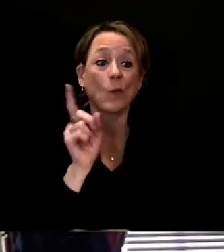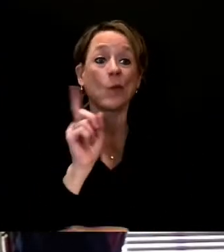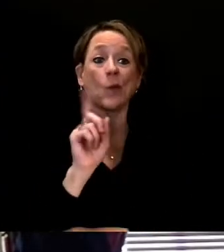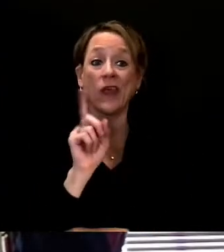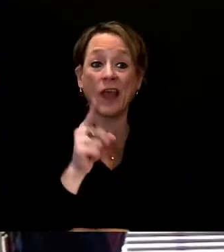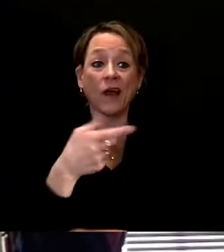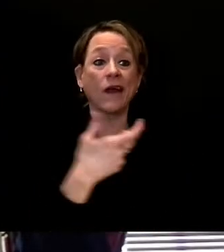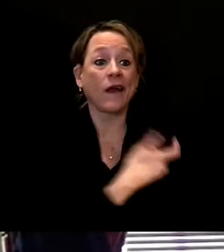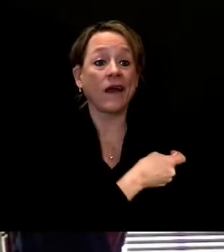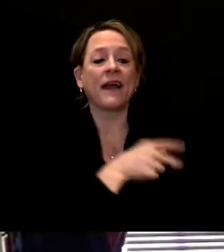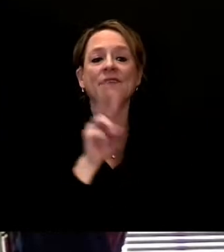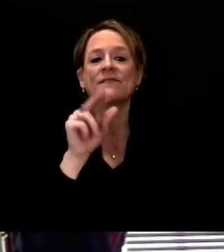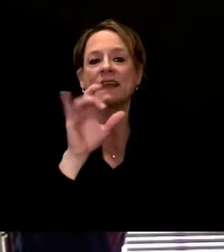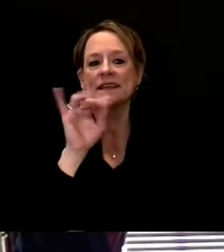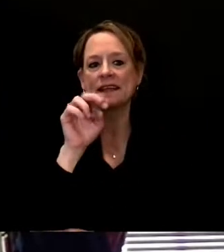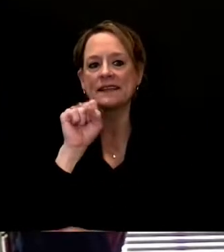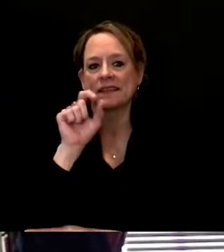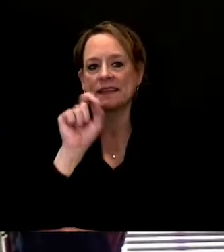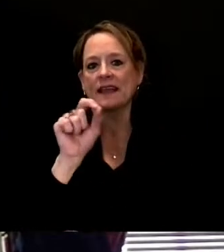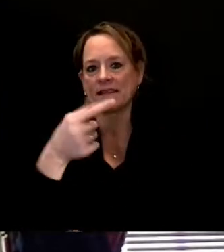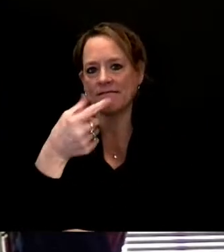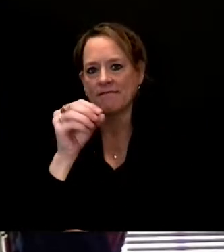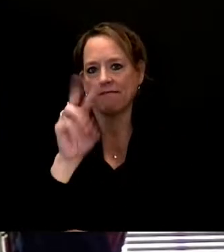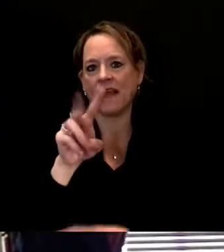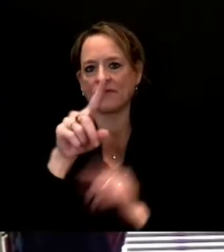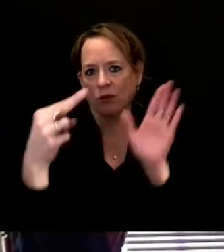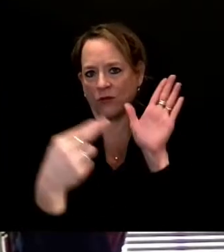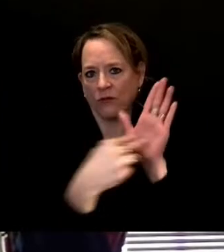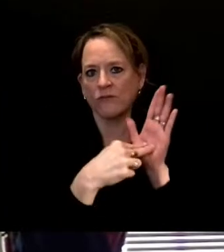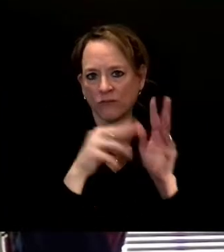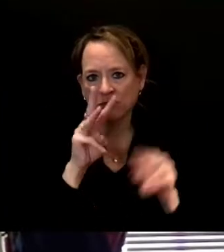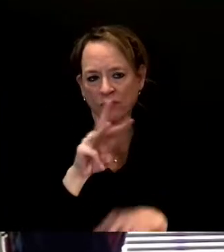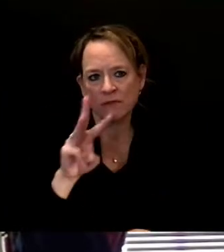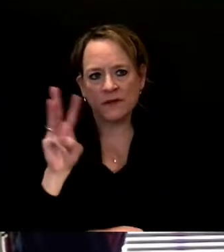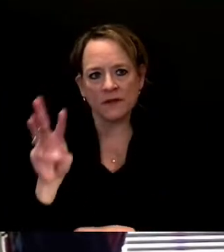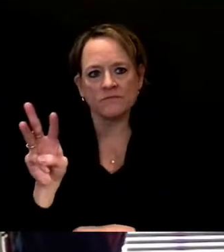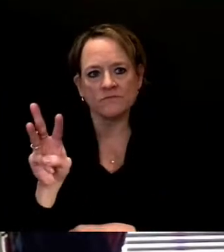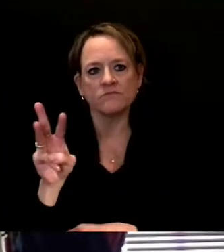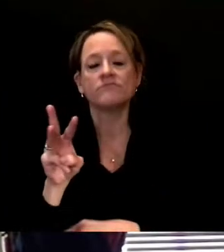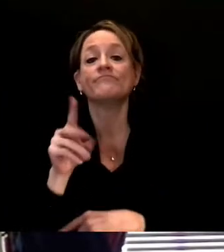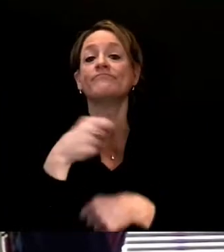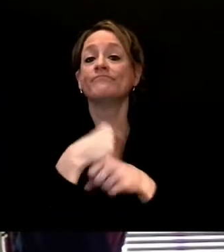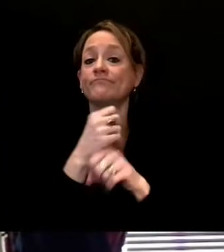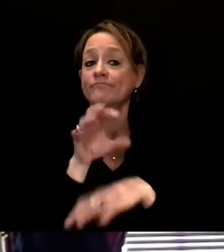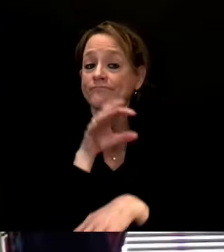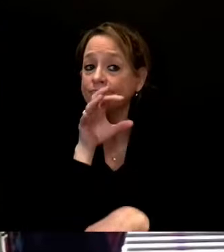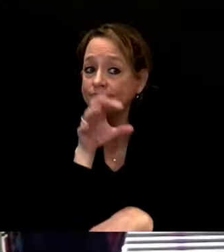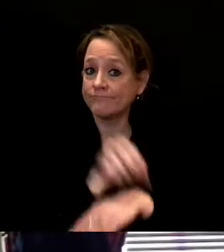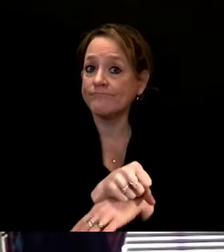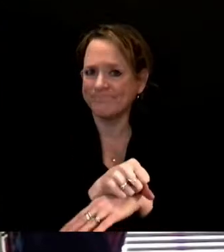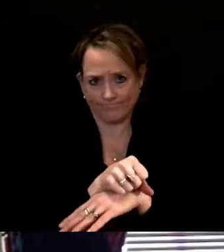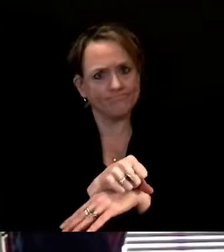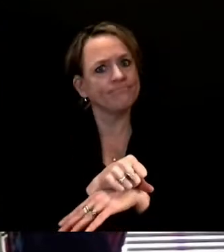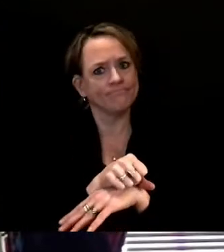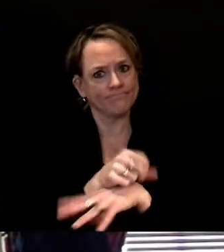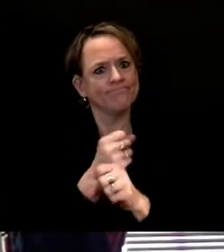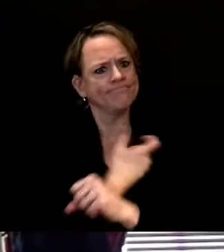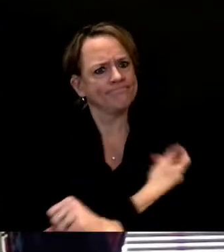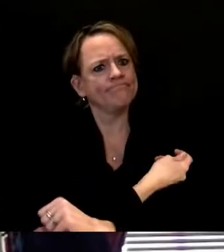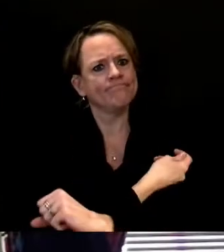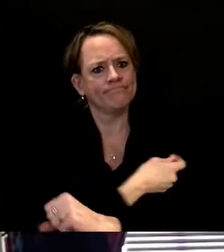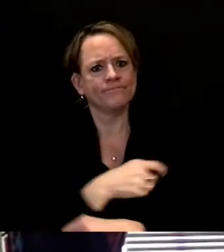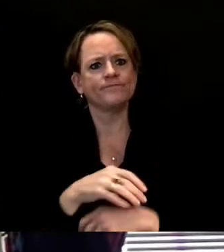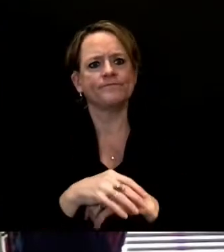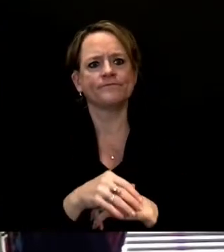today, tomorrow, or as soon as you can, and get boosted if you haven't already. Additionally, you can help our healthcare systems